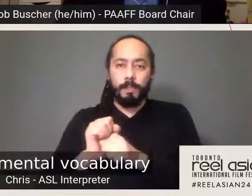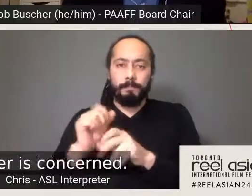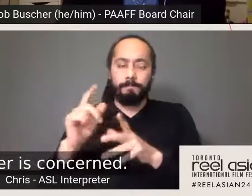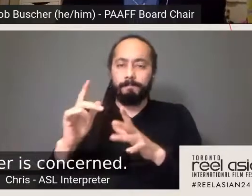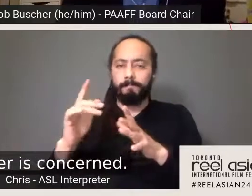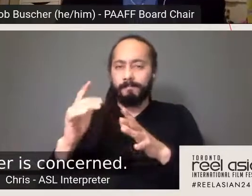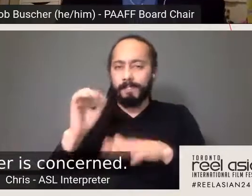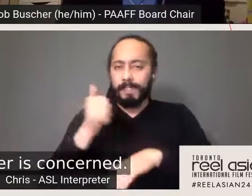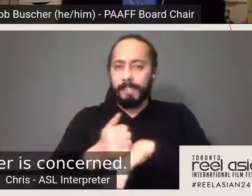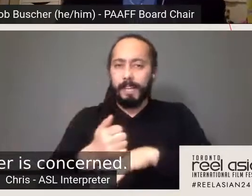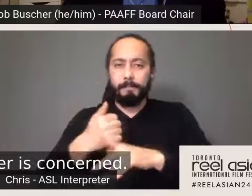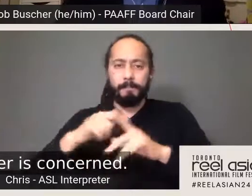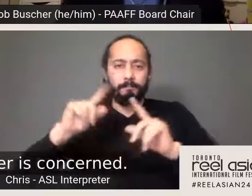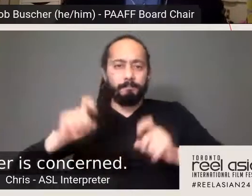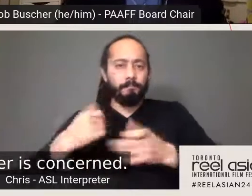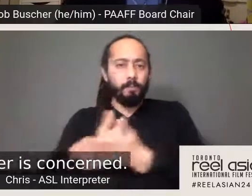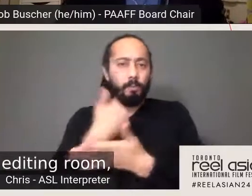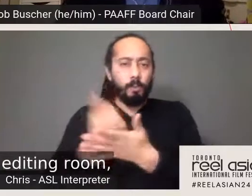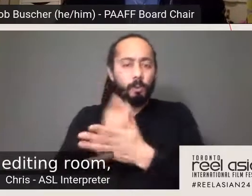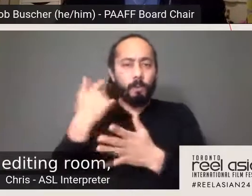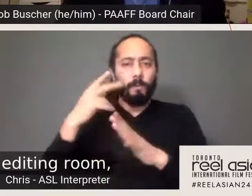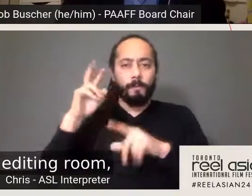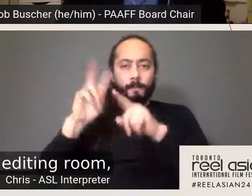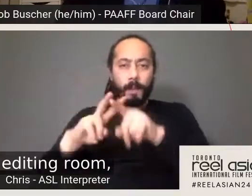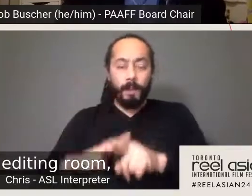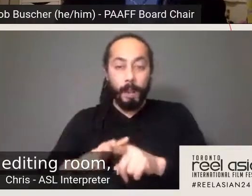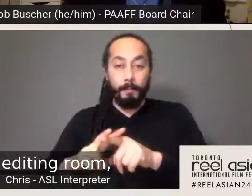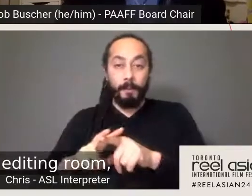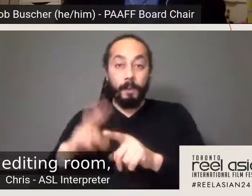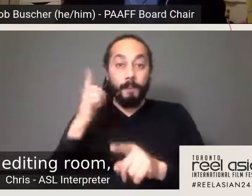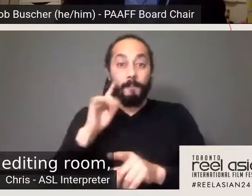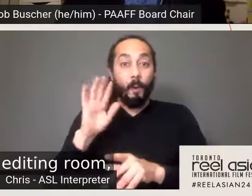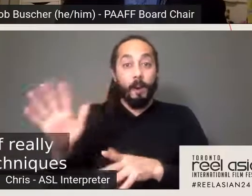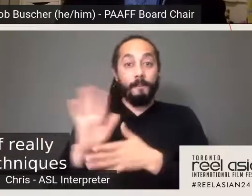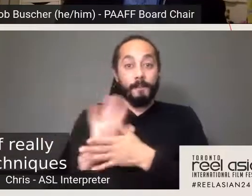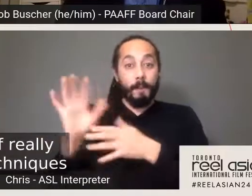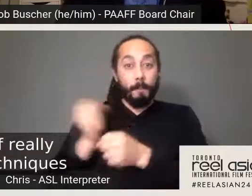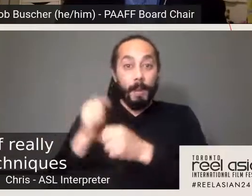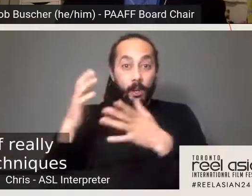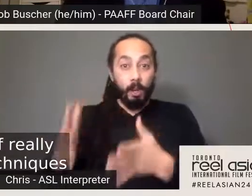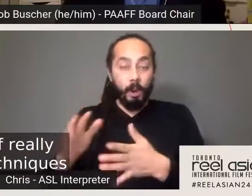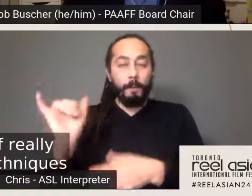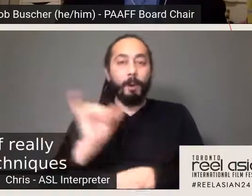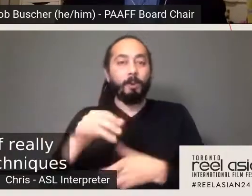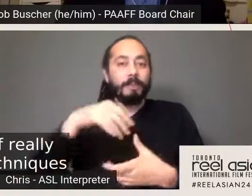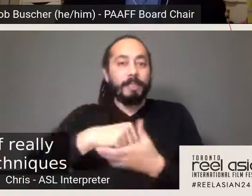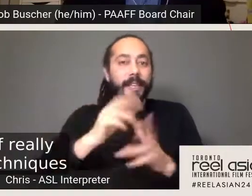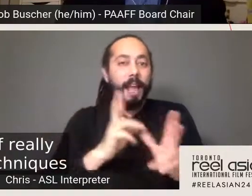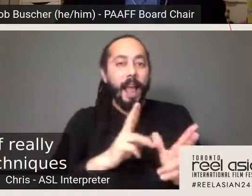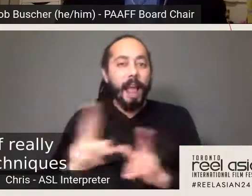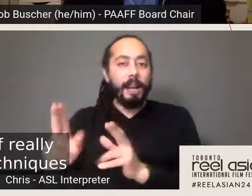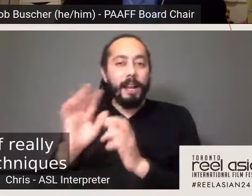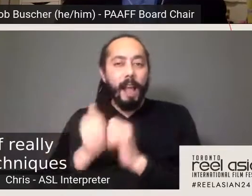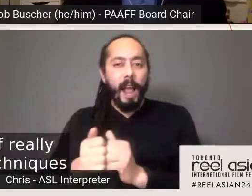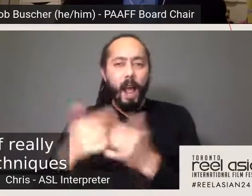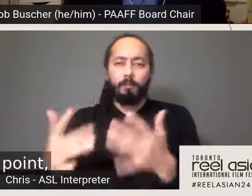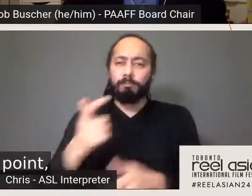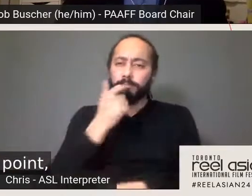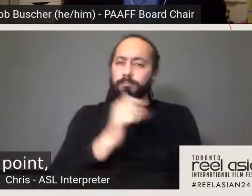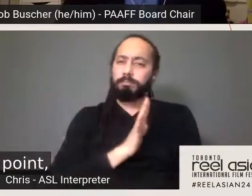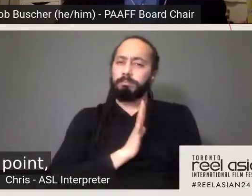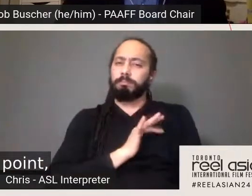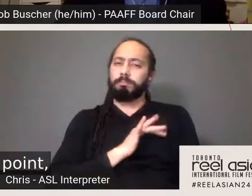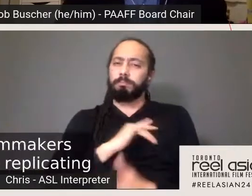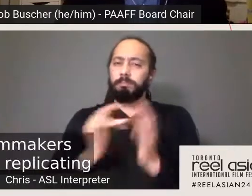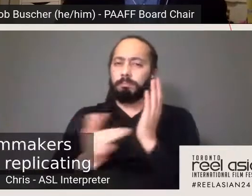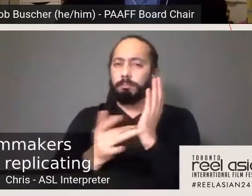vocabulary as far as a filmmaker is concerned, and also within the editing room, using a lot of really interesting techniques that